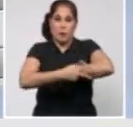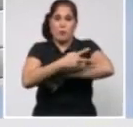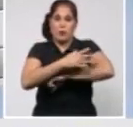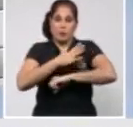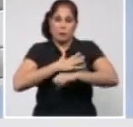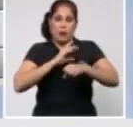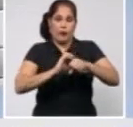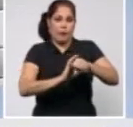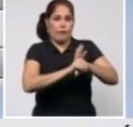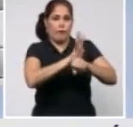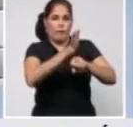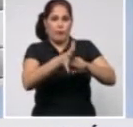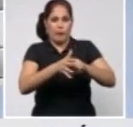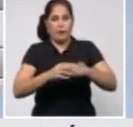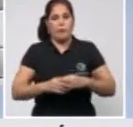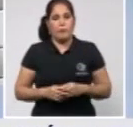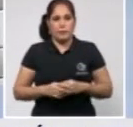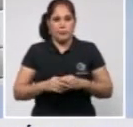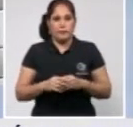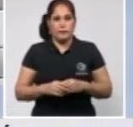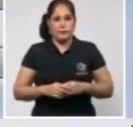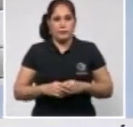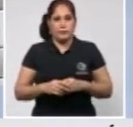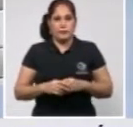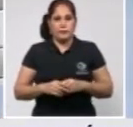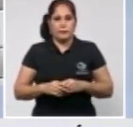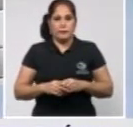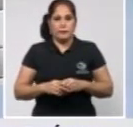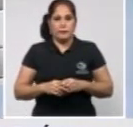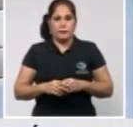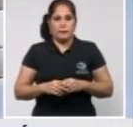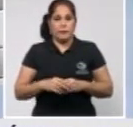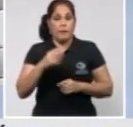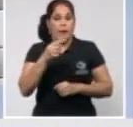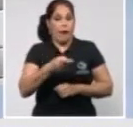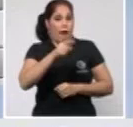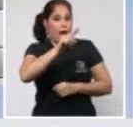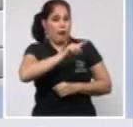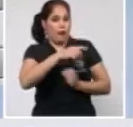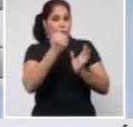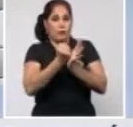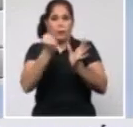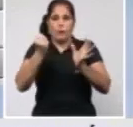present in the same 185 countries. Yesterday,